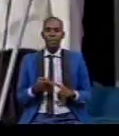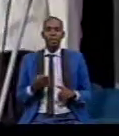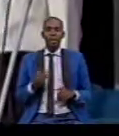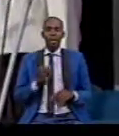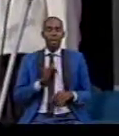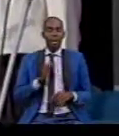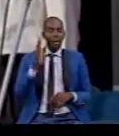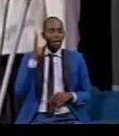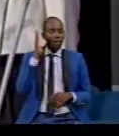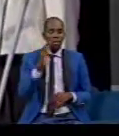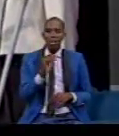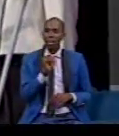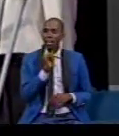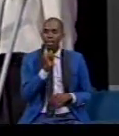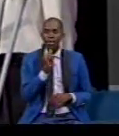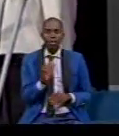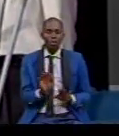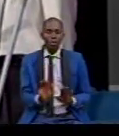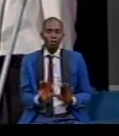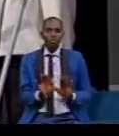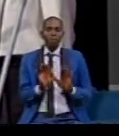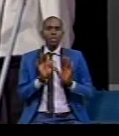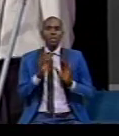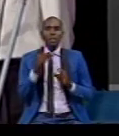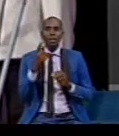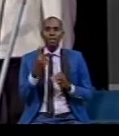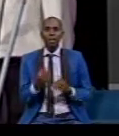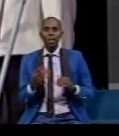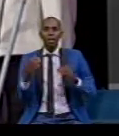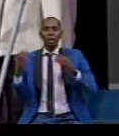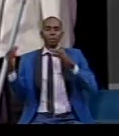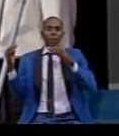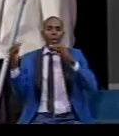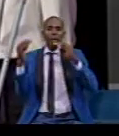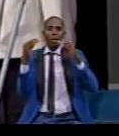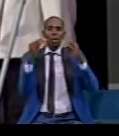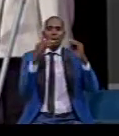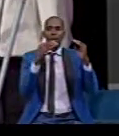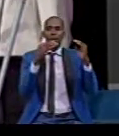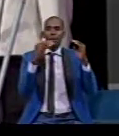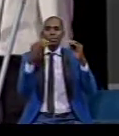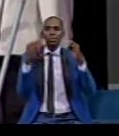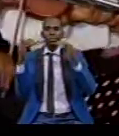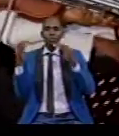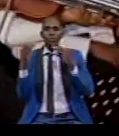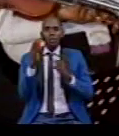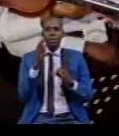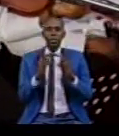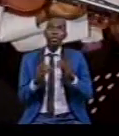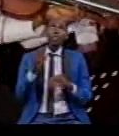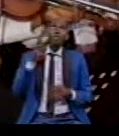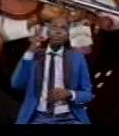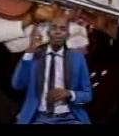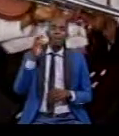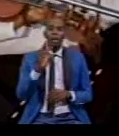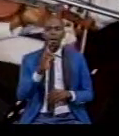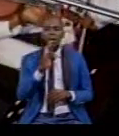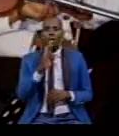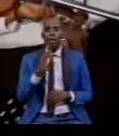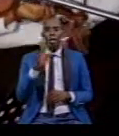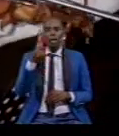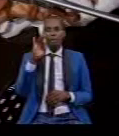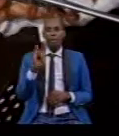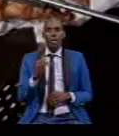can defile your mind and defile your spirit because of their